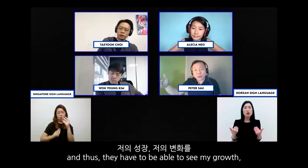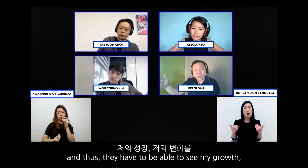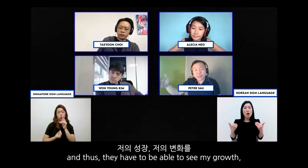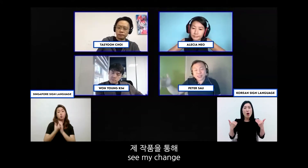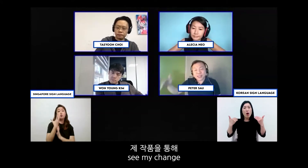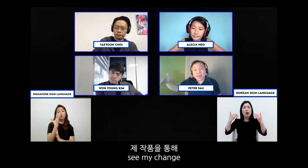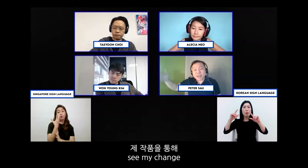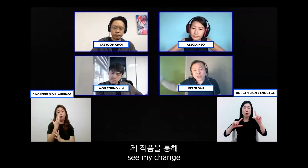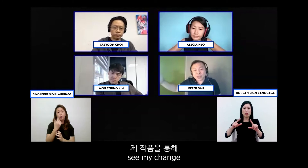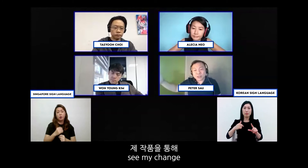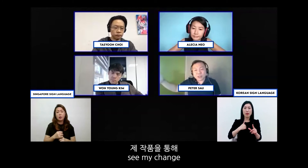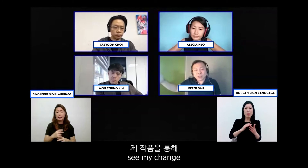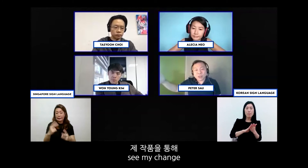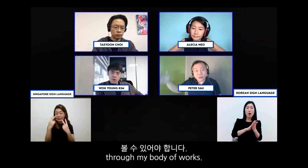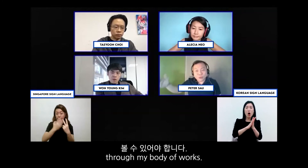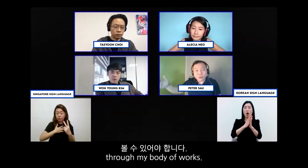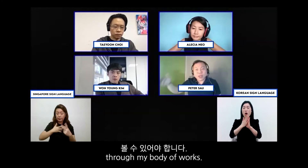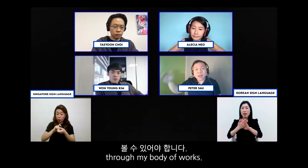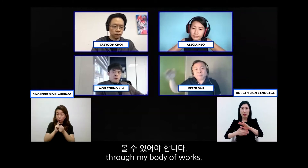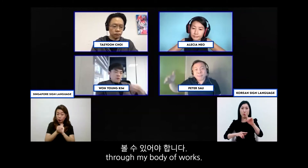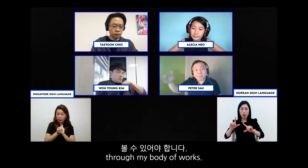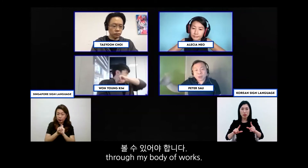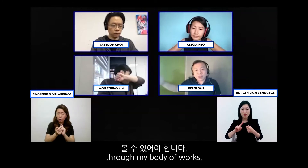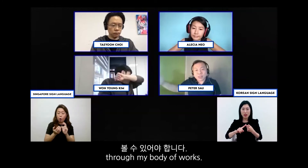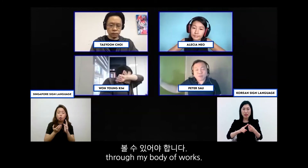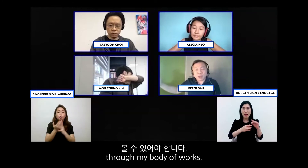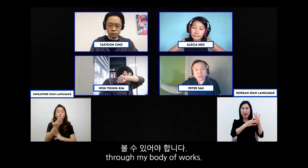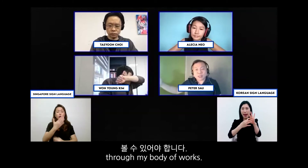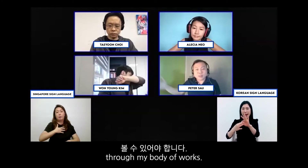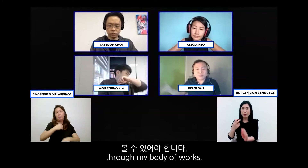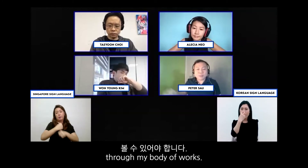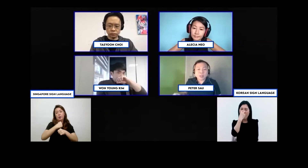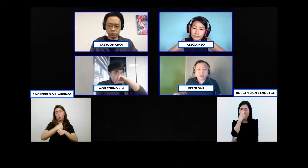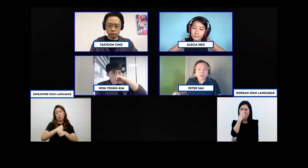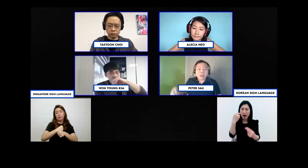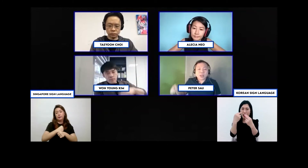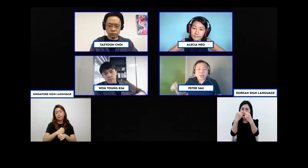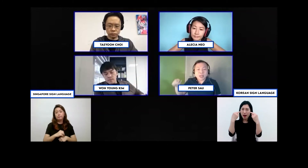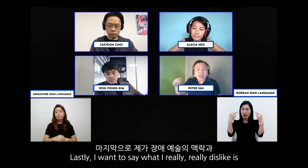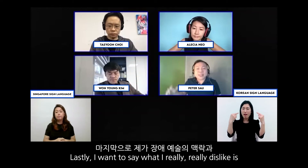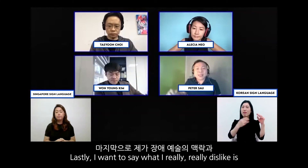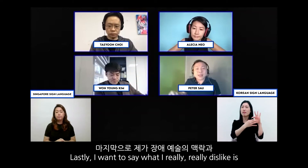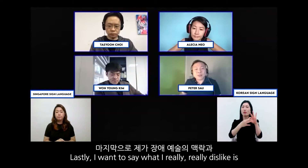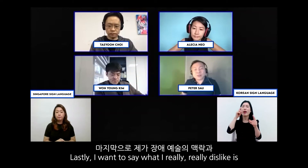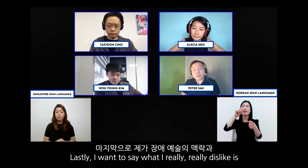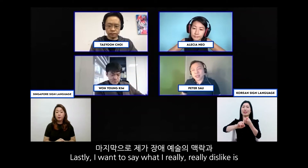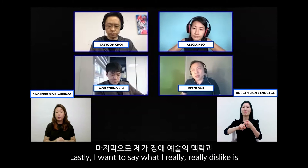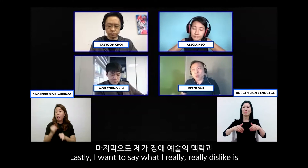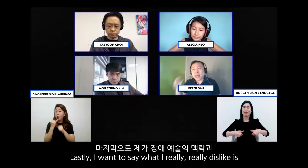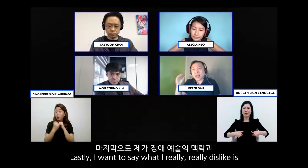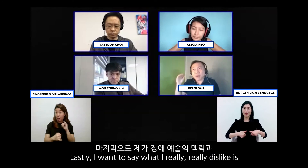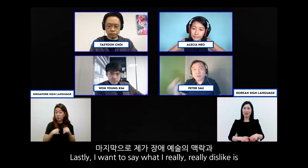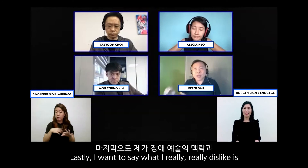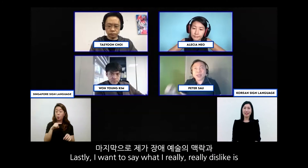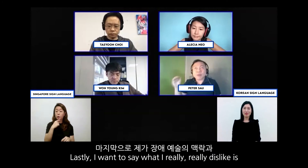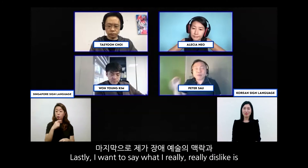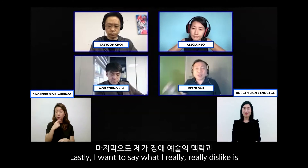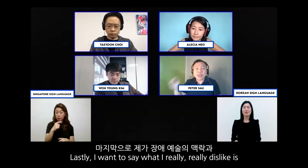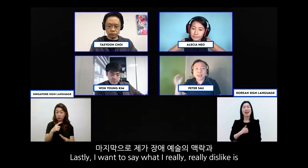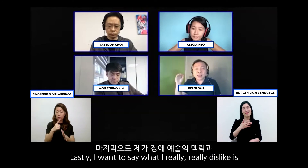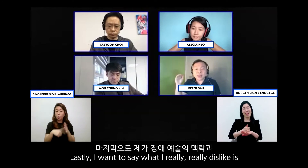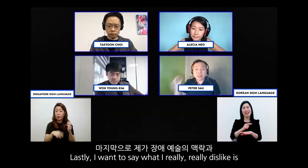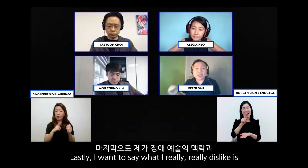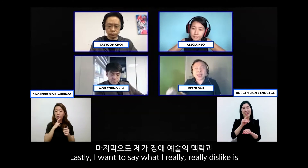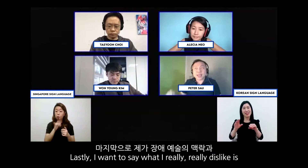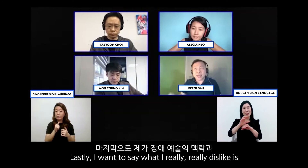growth, see my change through my body of works. Lastly, I want to say what I really,